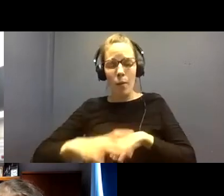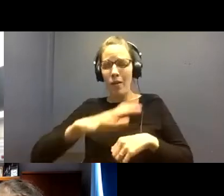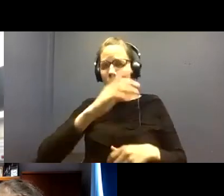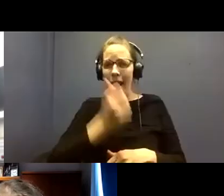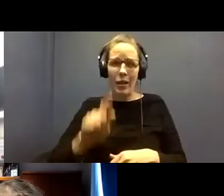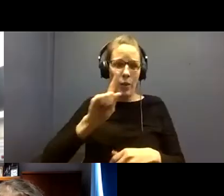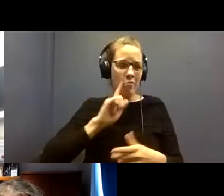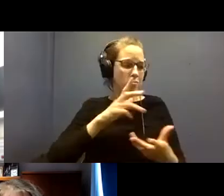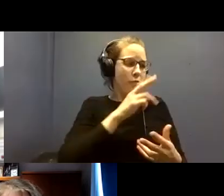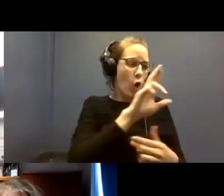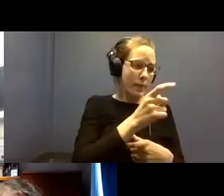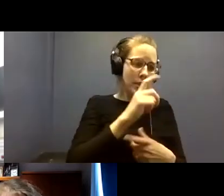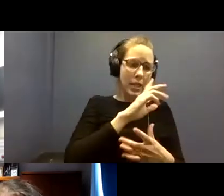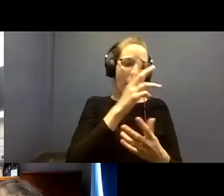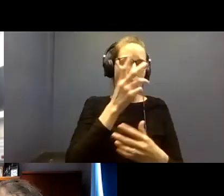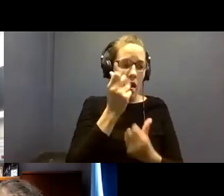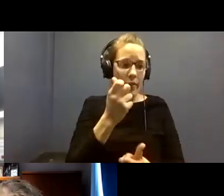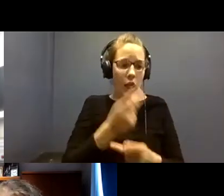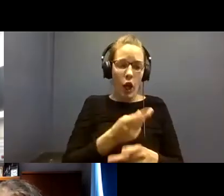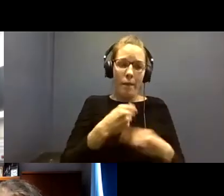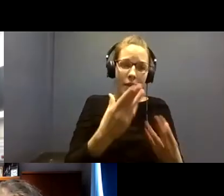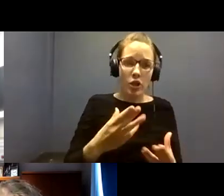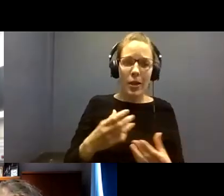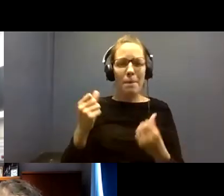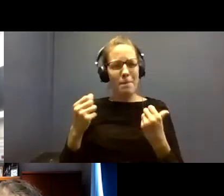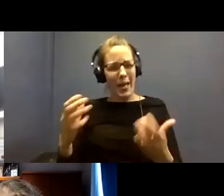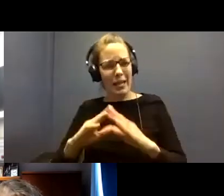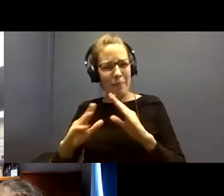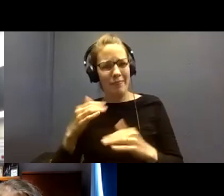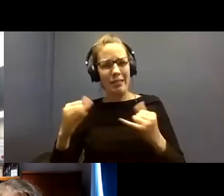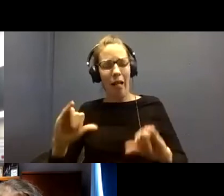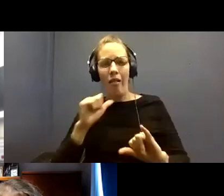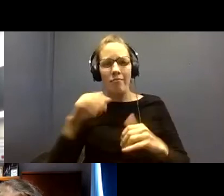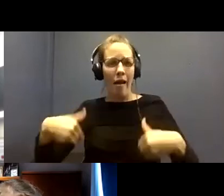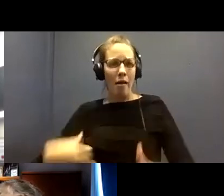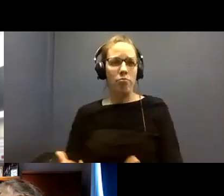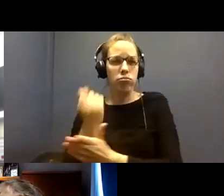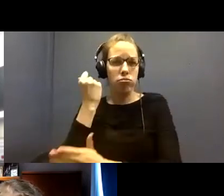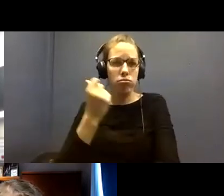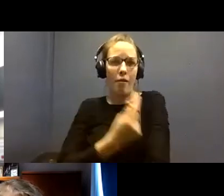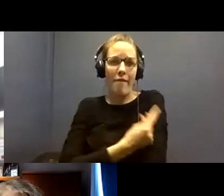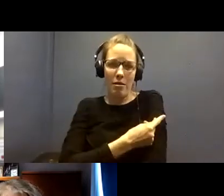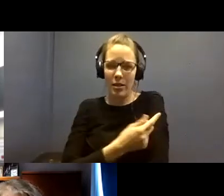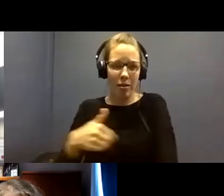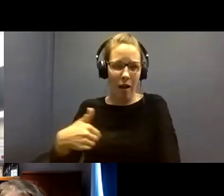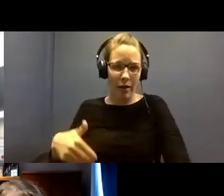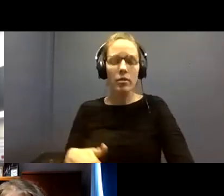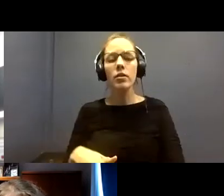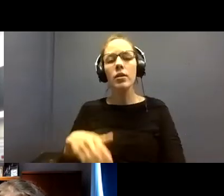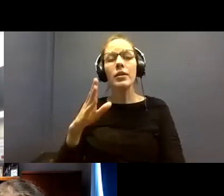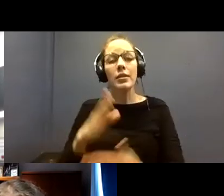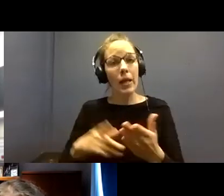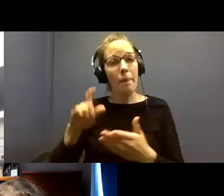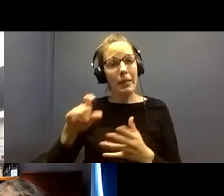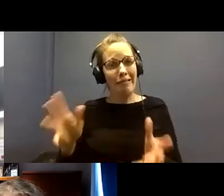and pharmacies, but many in our community still haven't grabbed at the chance to become vaccinated. Some need the